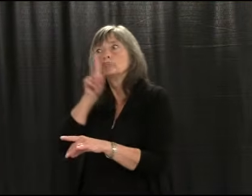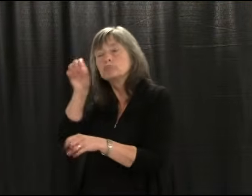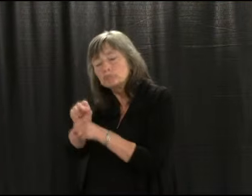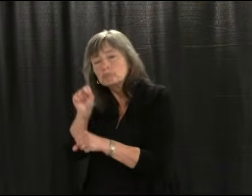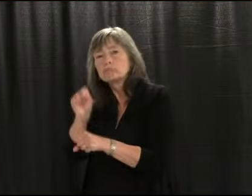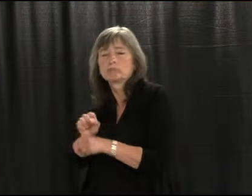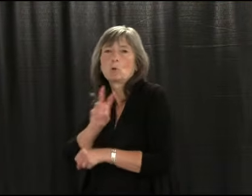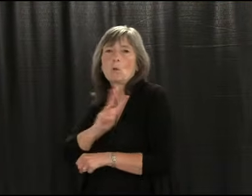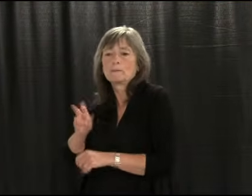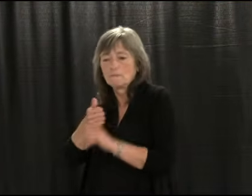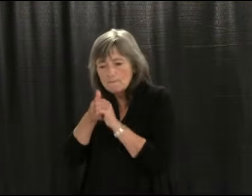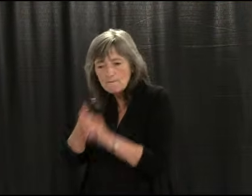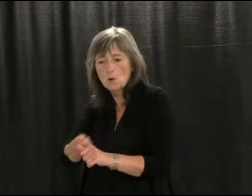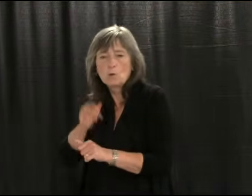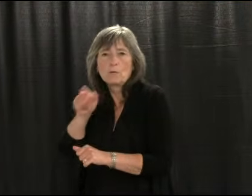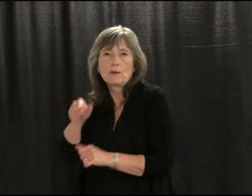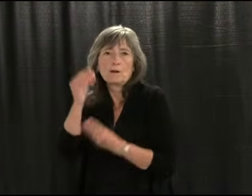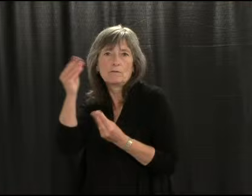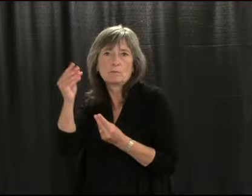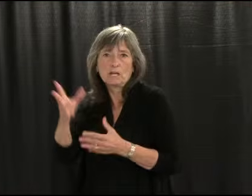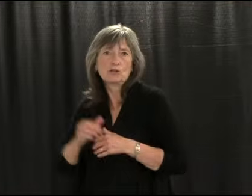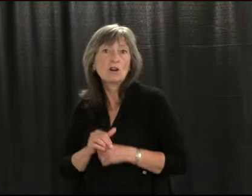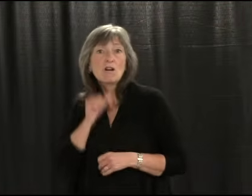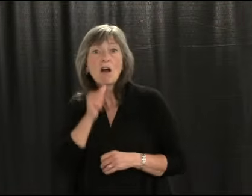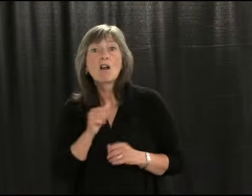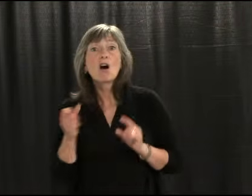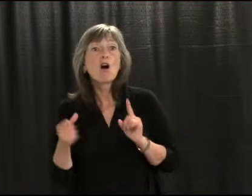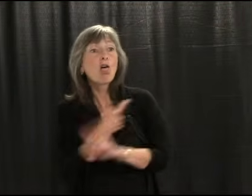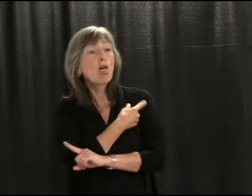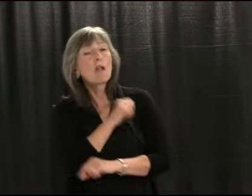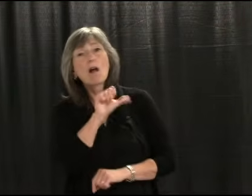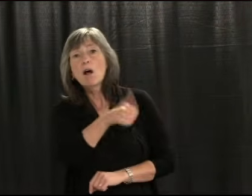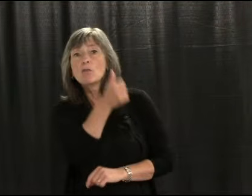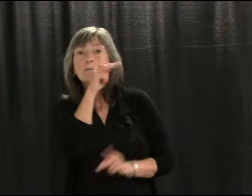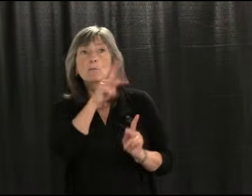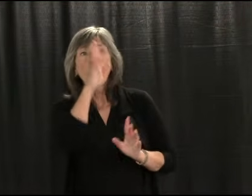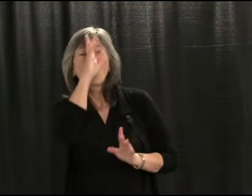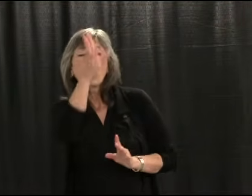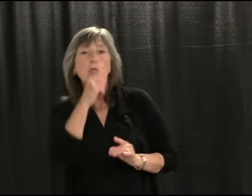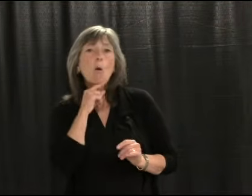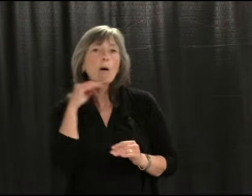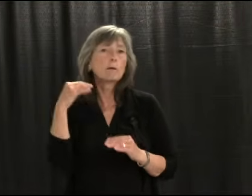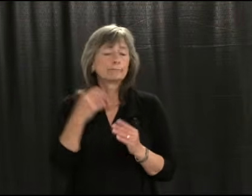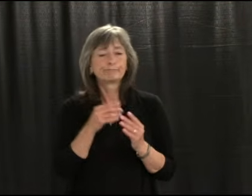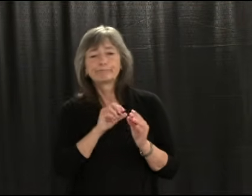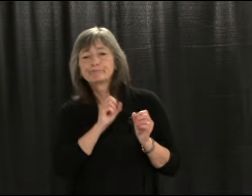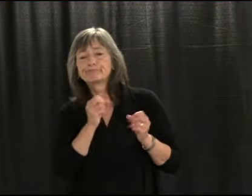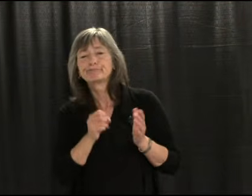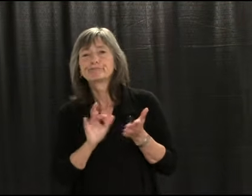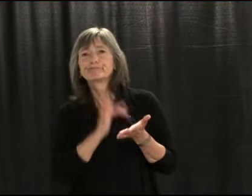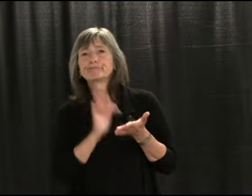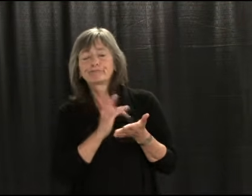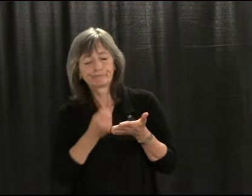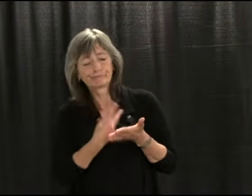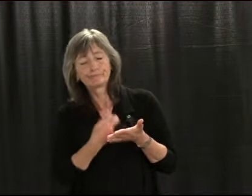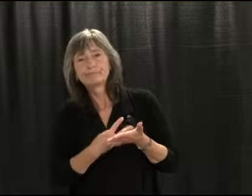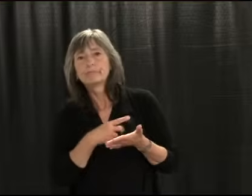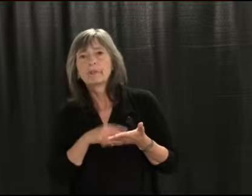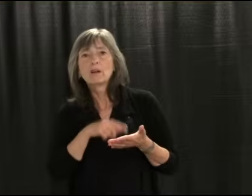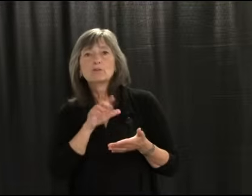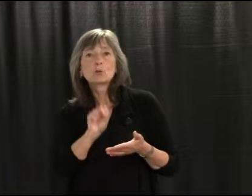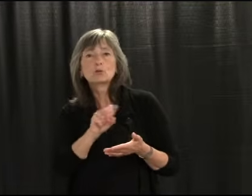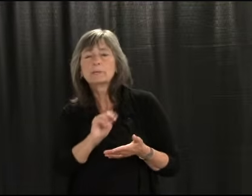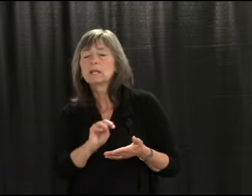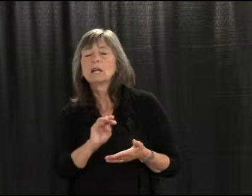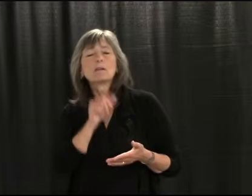doing our best, our utmost, to keep you informed in as timely a manner as possible. Stay safe, everyone. Back to you,